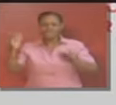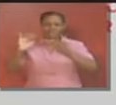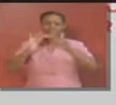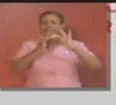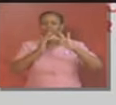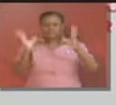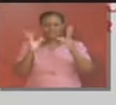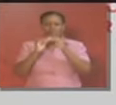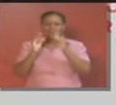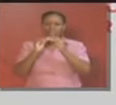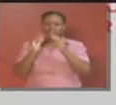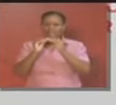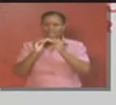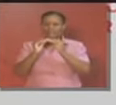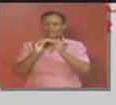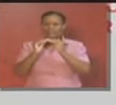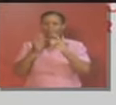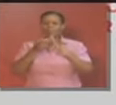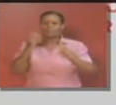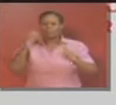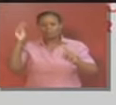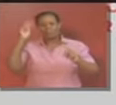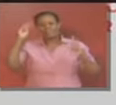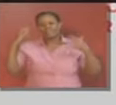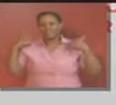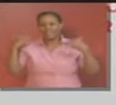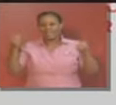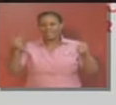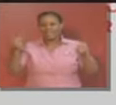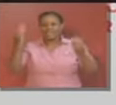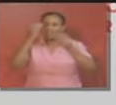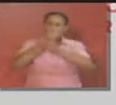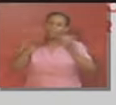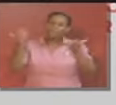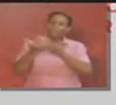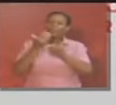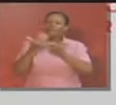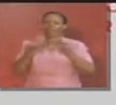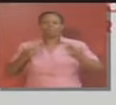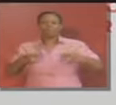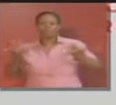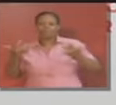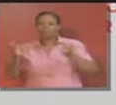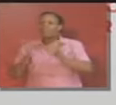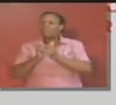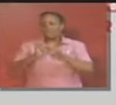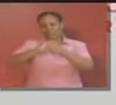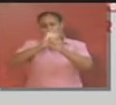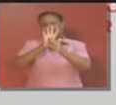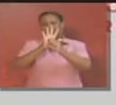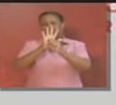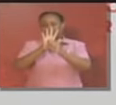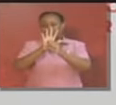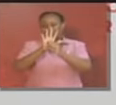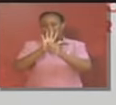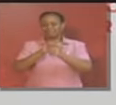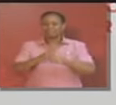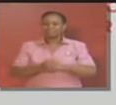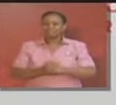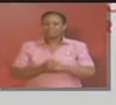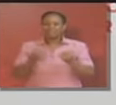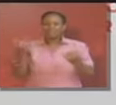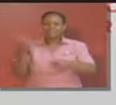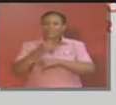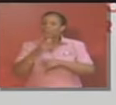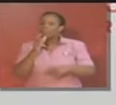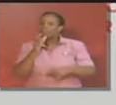will provide an update on the national COVID-19 response from a health perspective. Today with us are Dr.